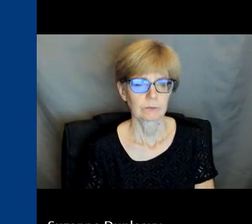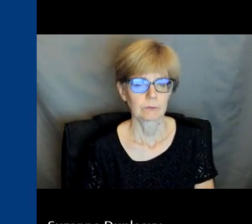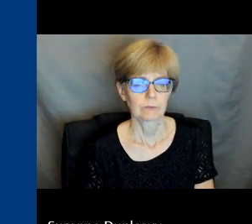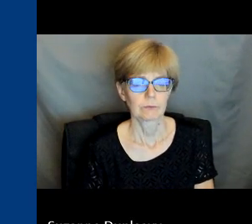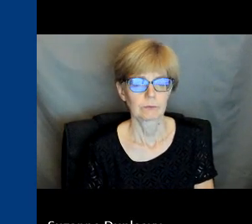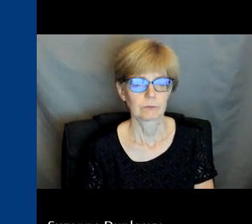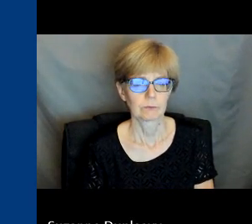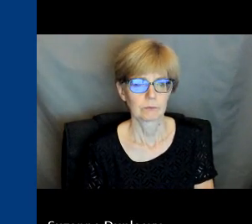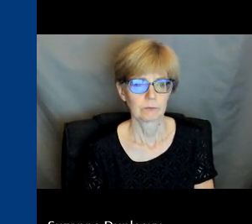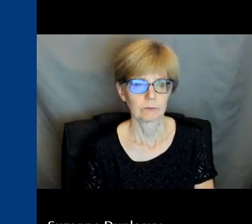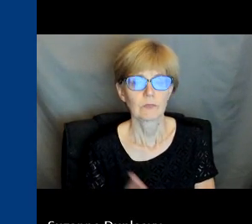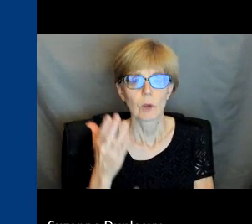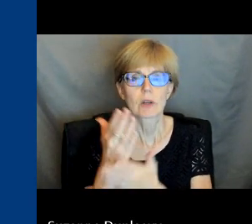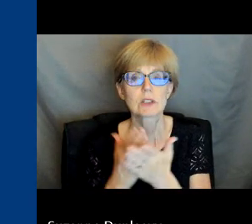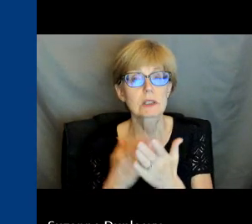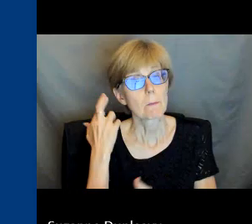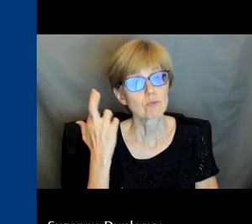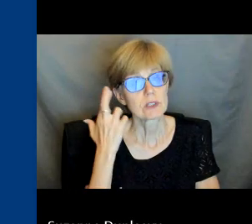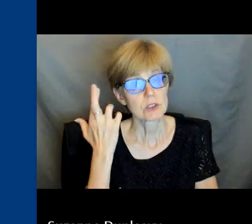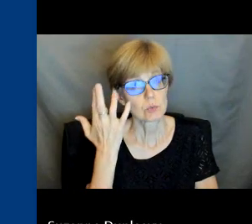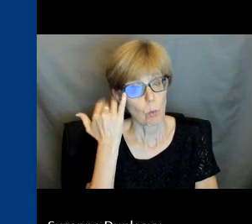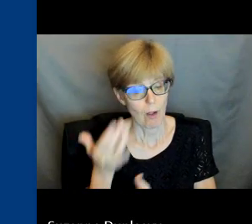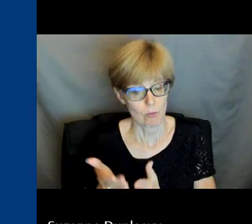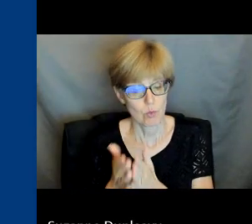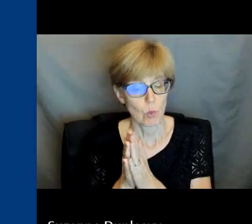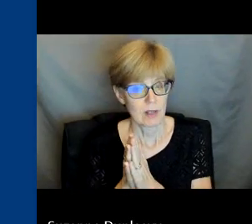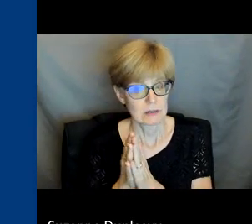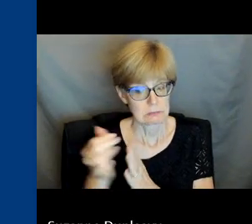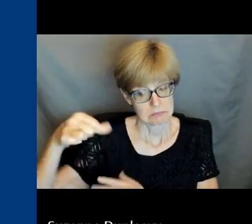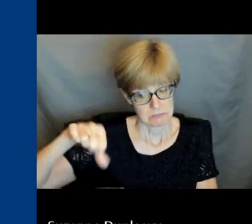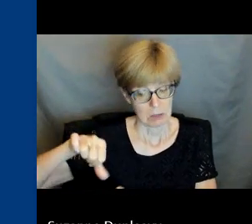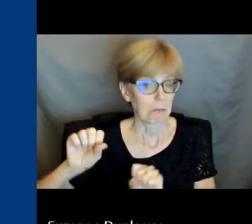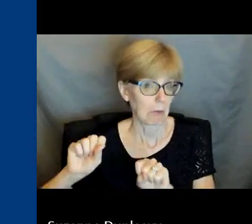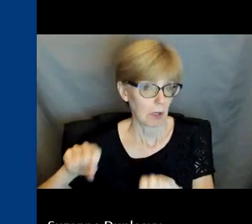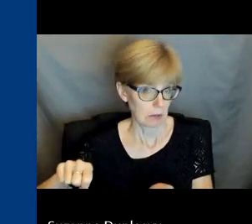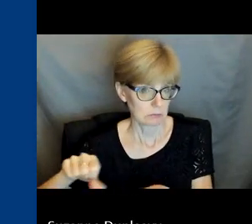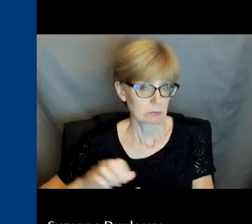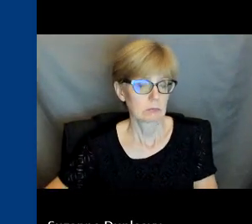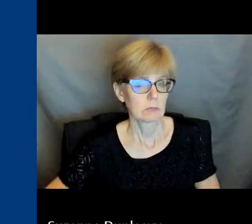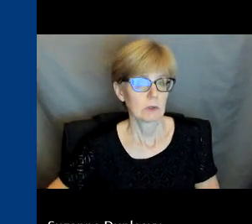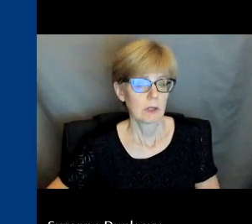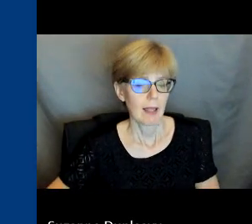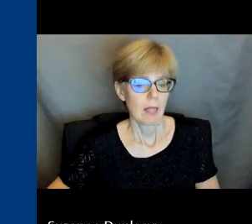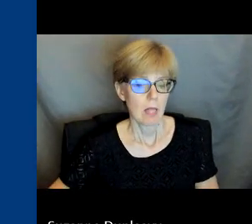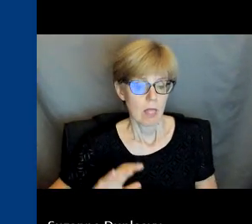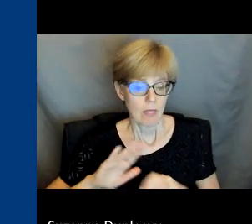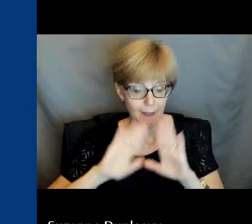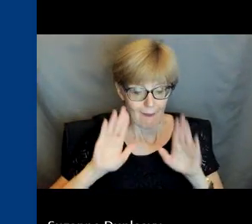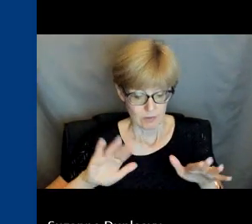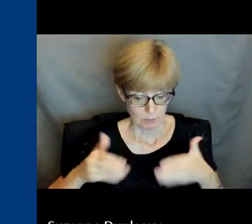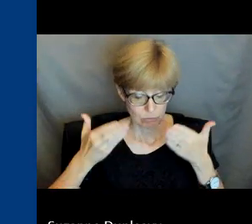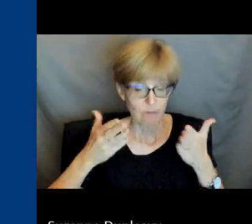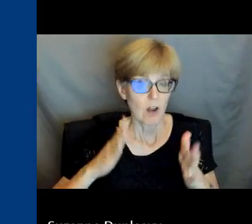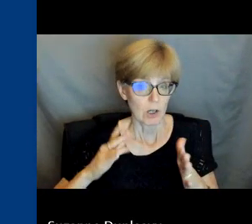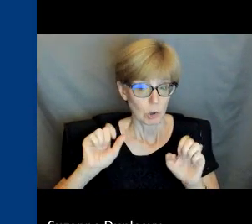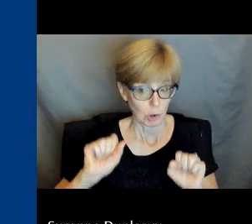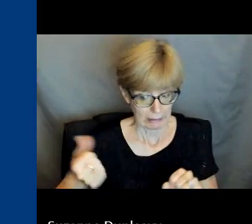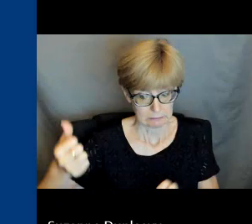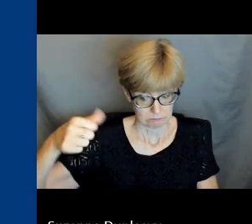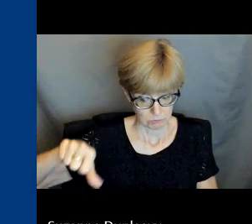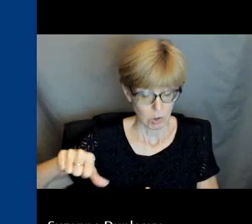And there are some reasons why these requests might be denied. So a housing provider or manager can deny the request in